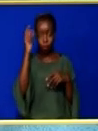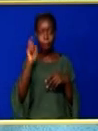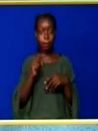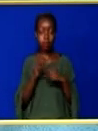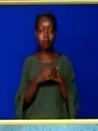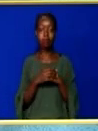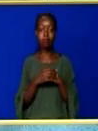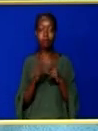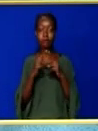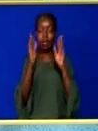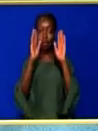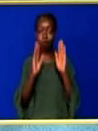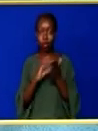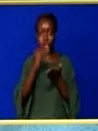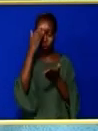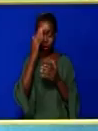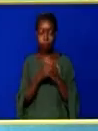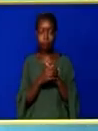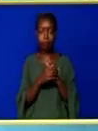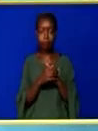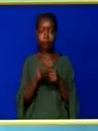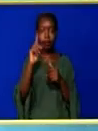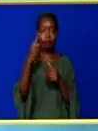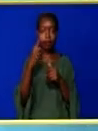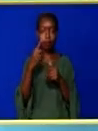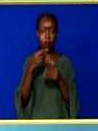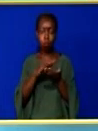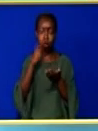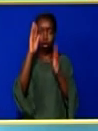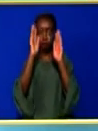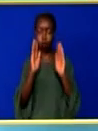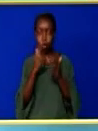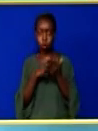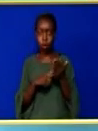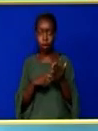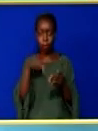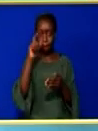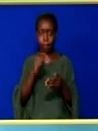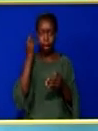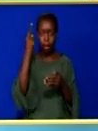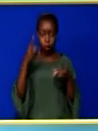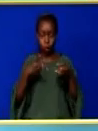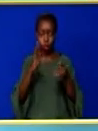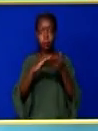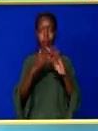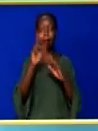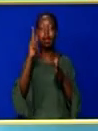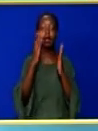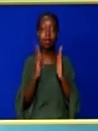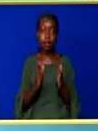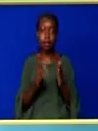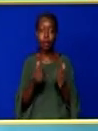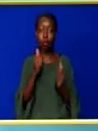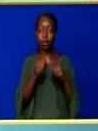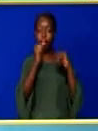important to learn. To learn. Yes. And the first one and the most important one, you must understand the ways of becoming a Kenyan citizen, of which we've